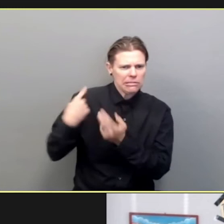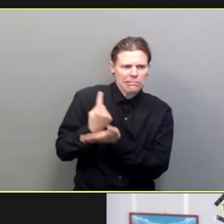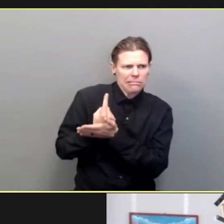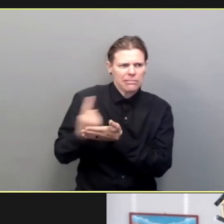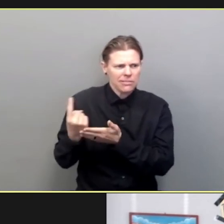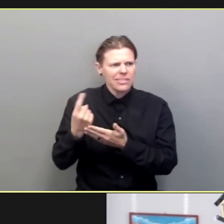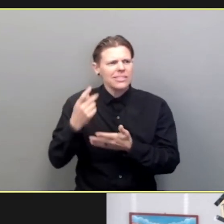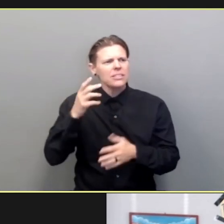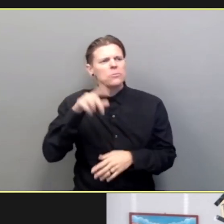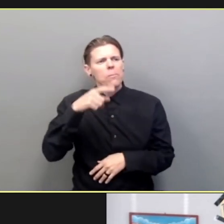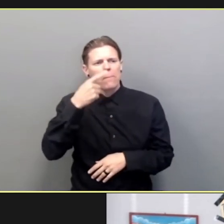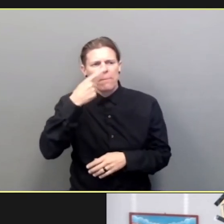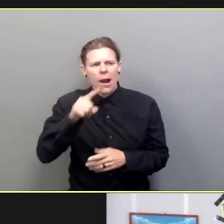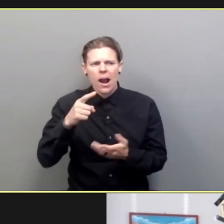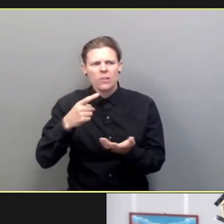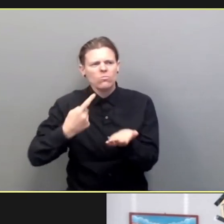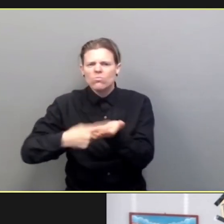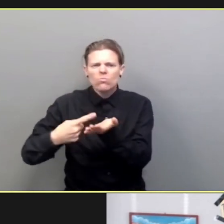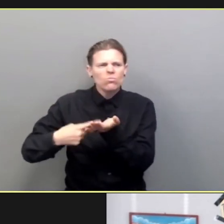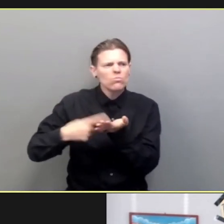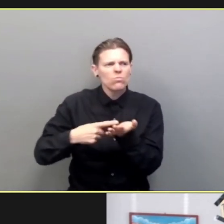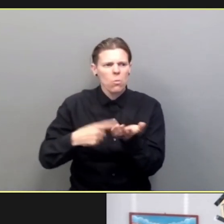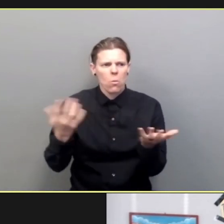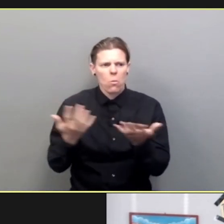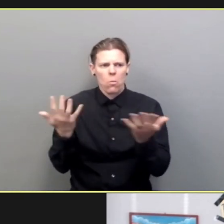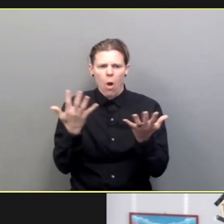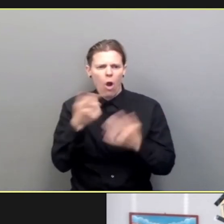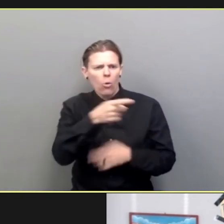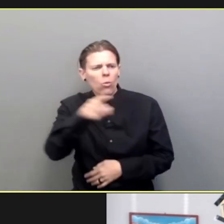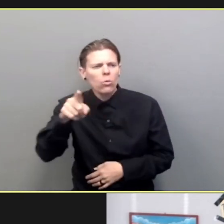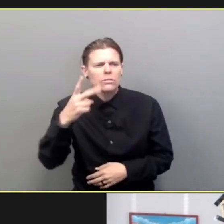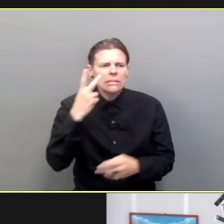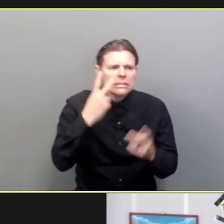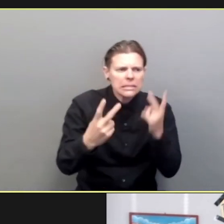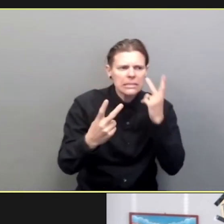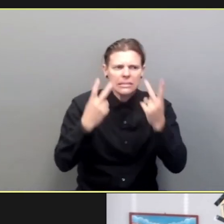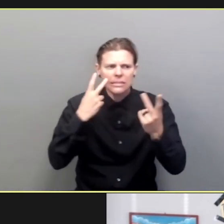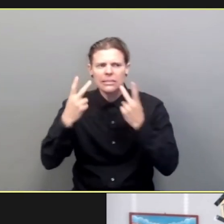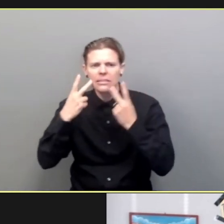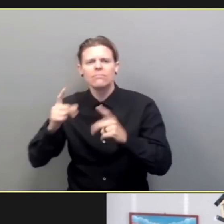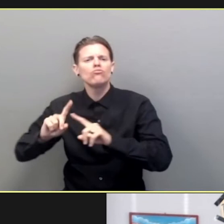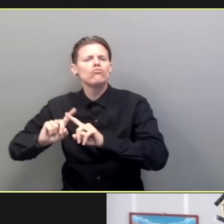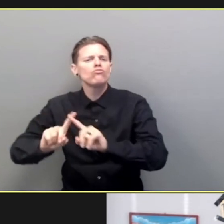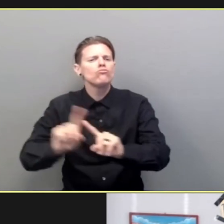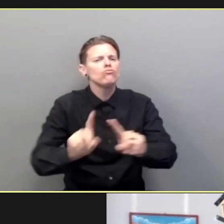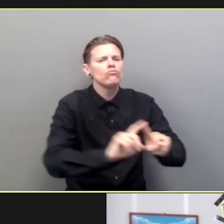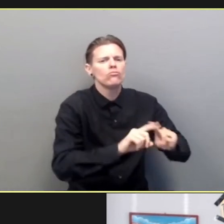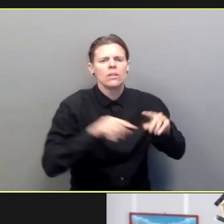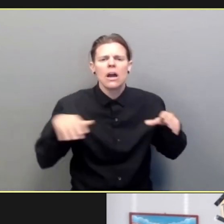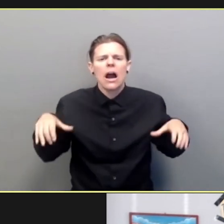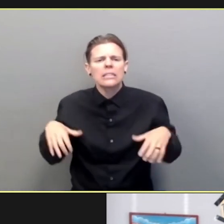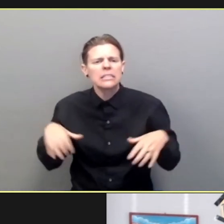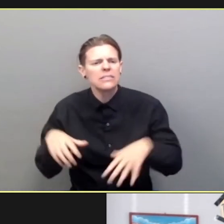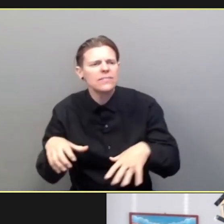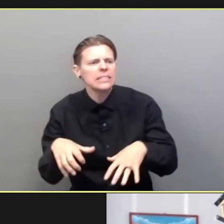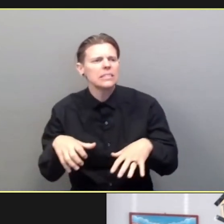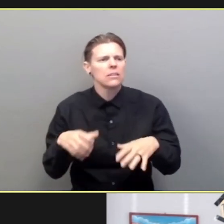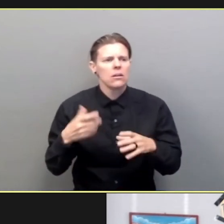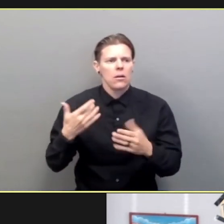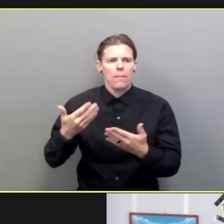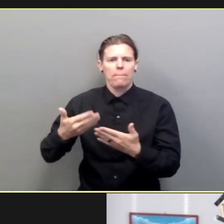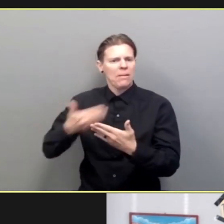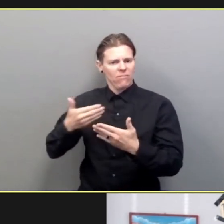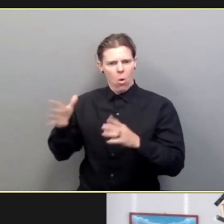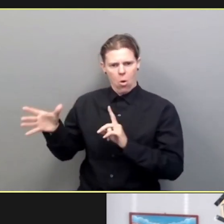about what you're seeing in terms of activities in which people are engaging prior to contracting COVID. That health and social